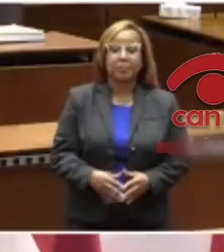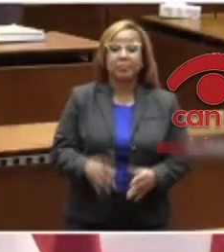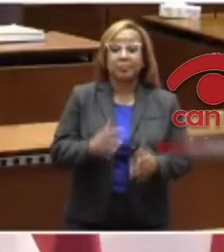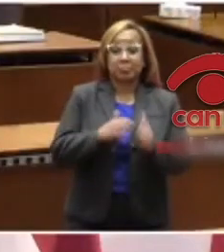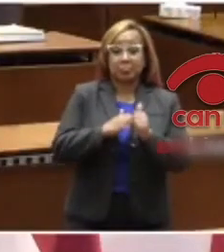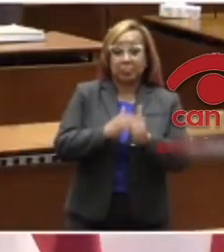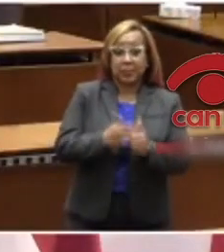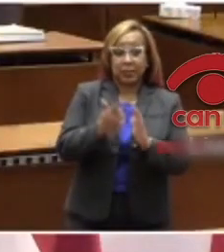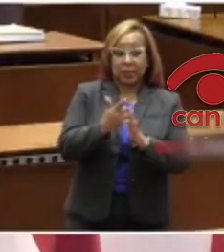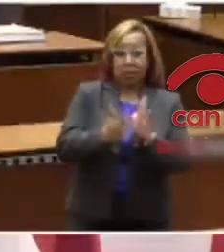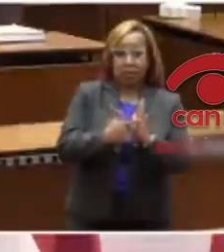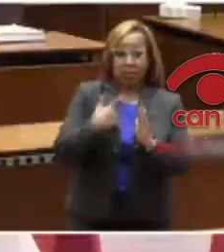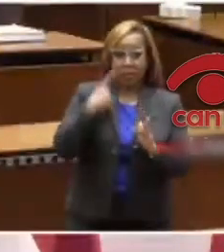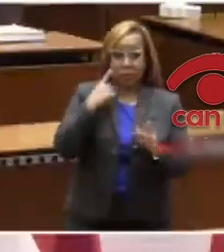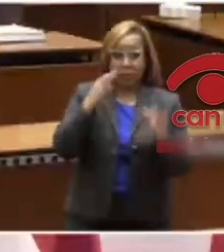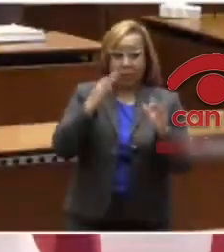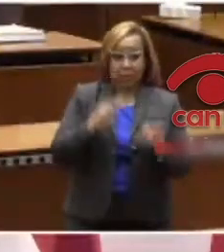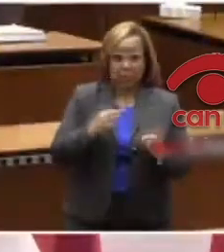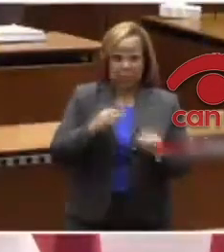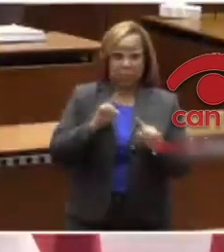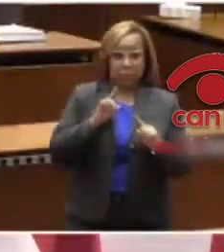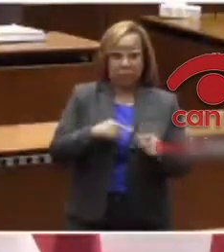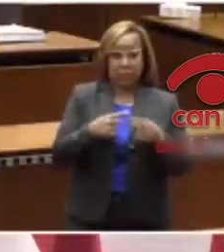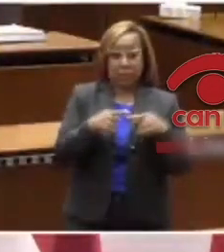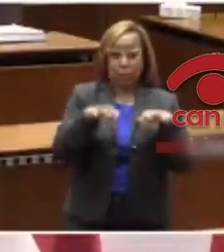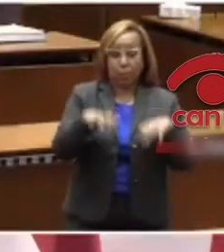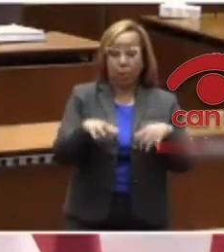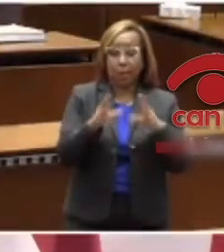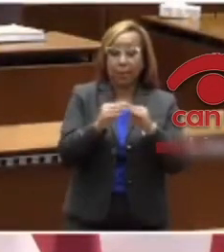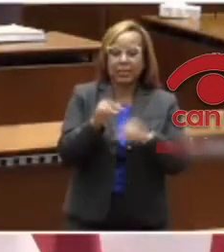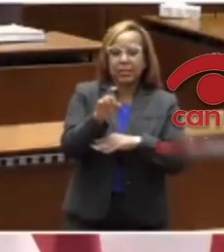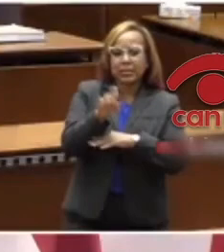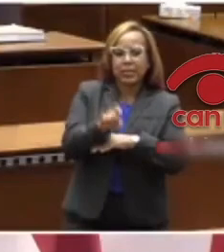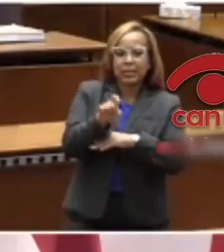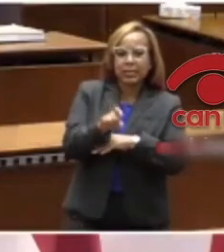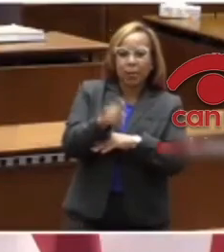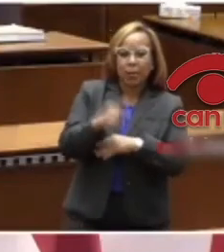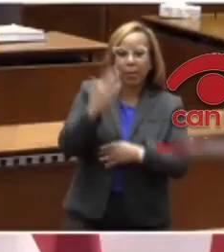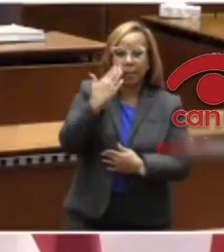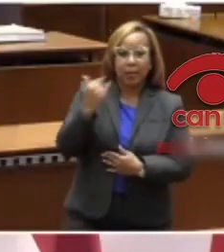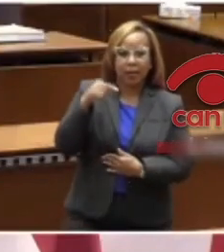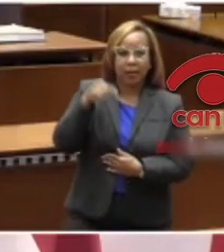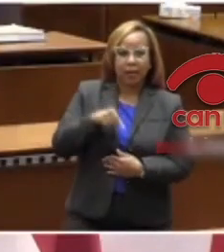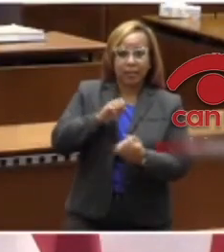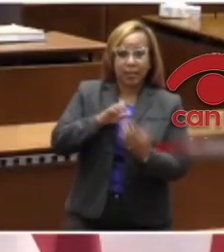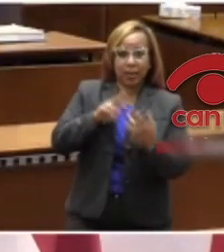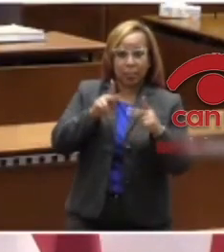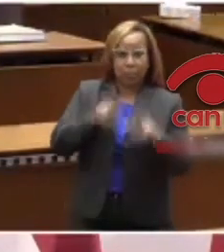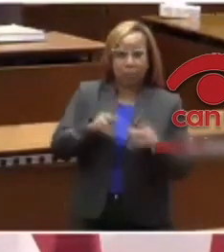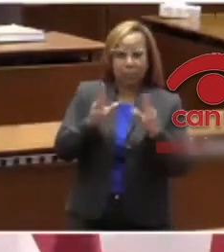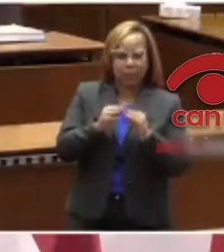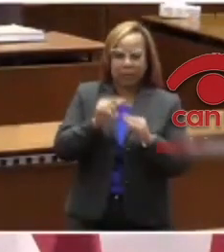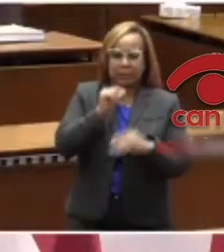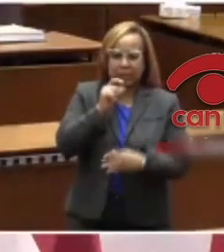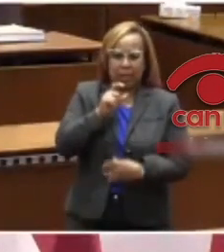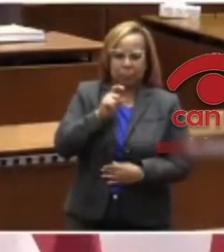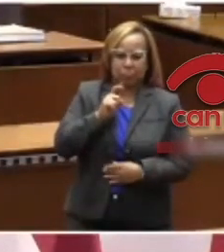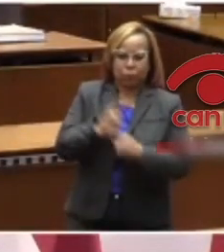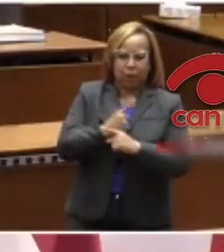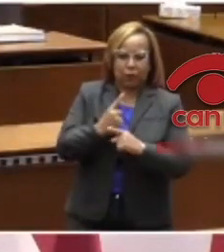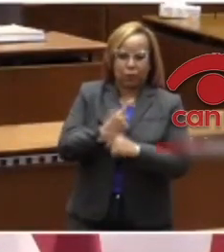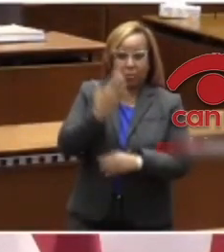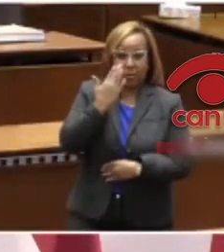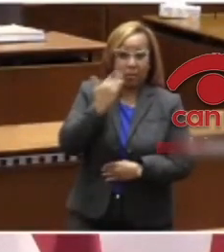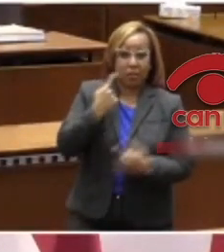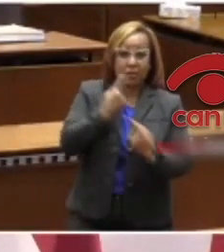pursuant to applicable law and my determination that attendance by remote means is necessary because an in-person meeting is not practical or prudent due